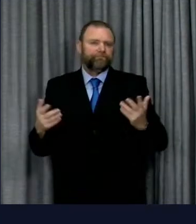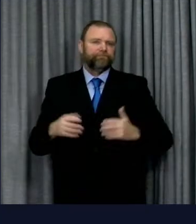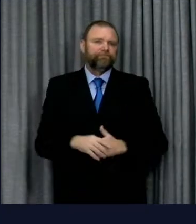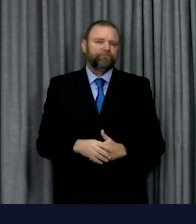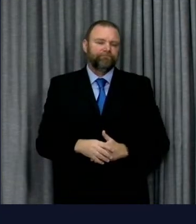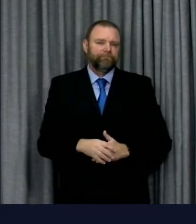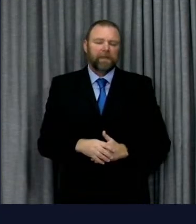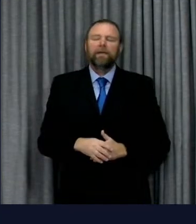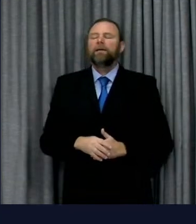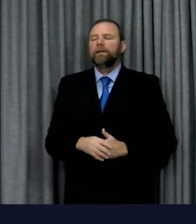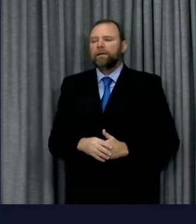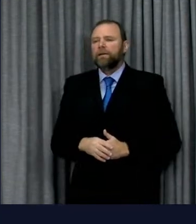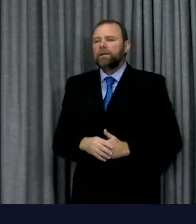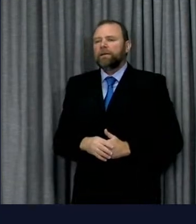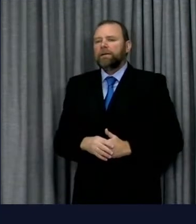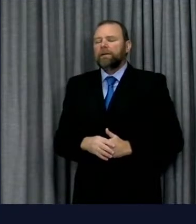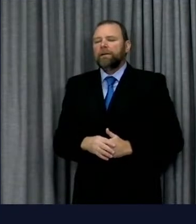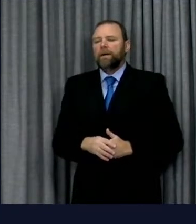Street. I